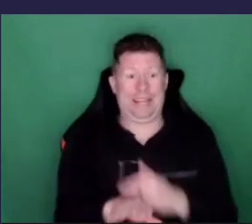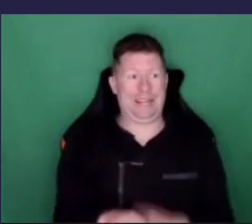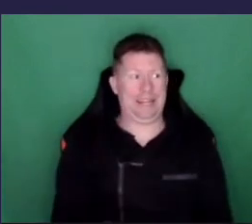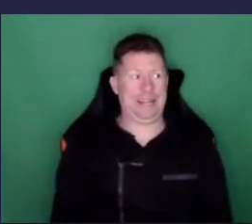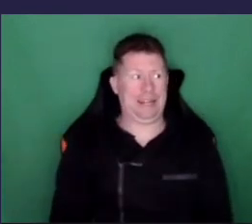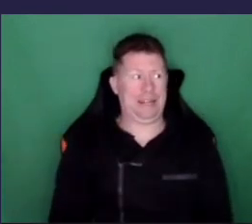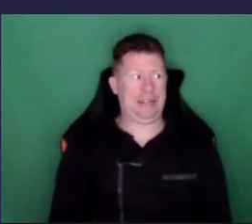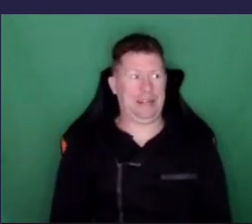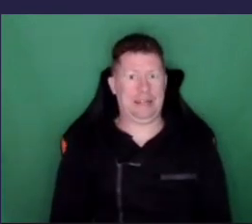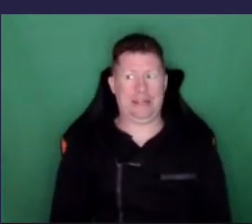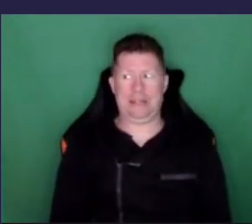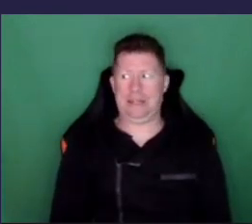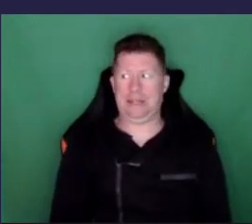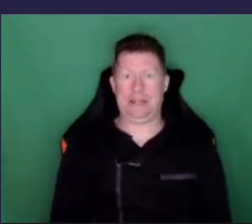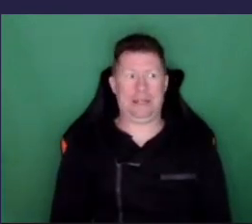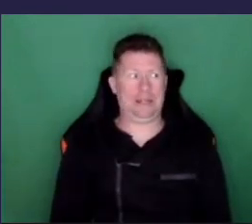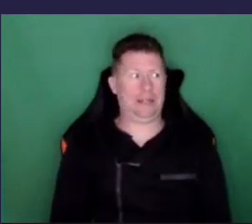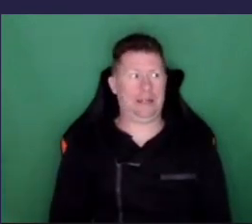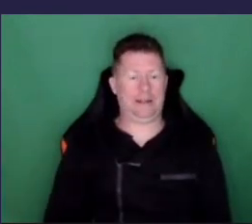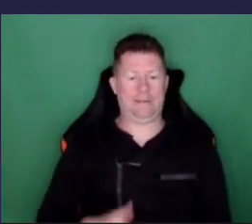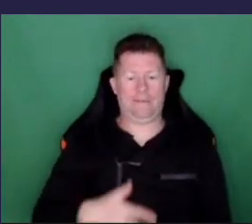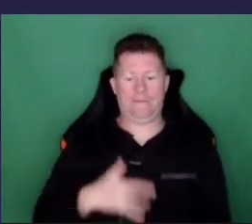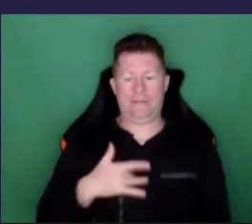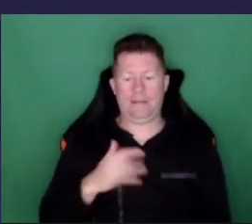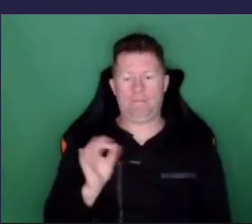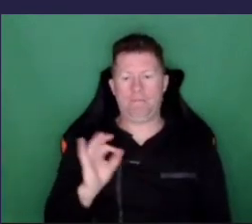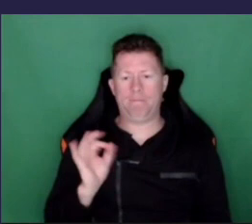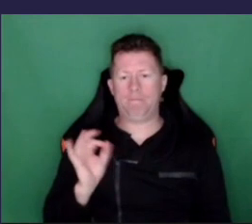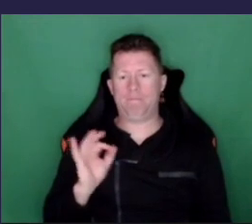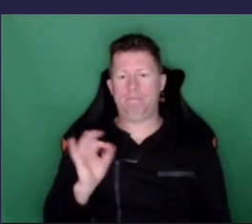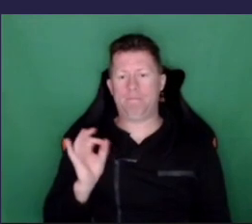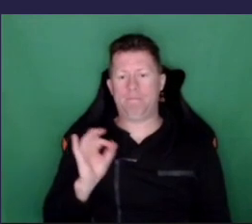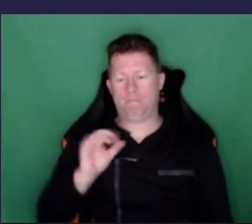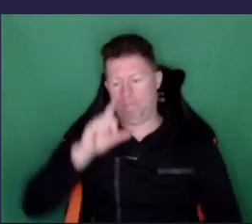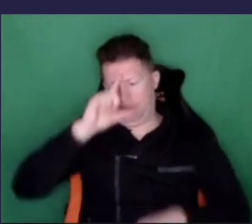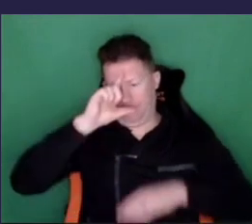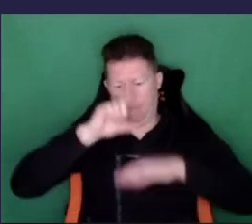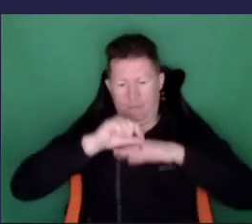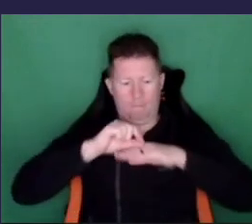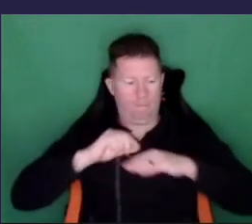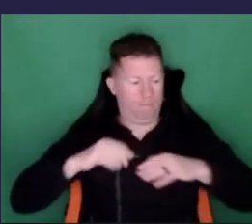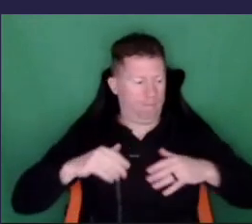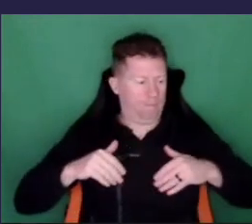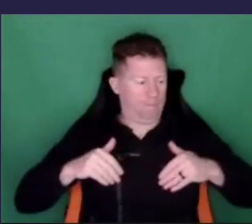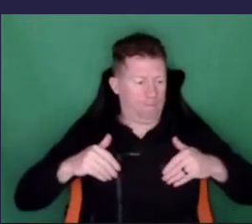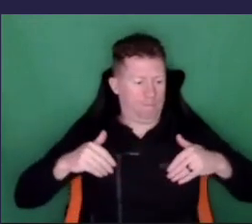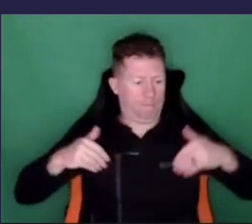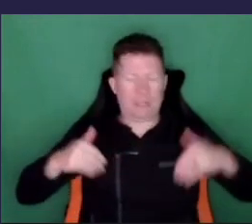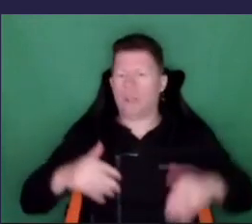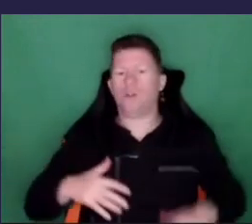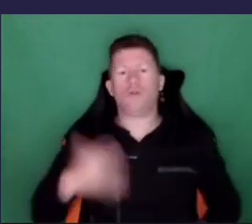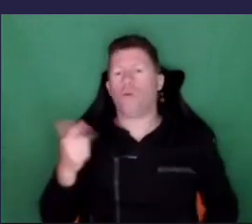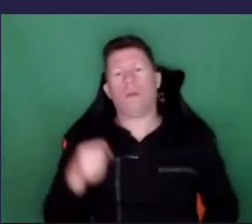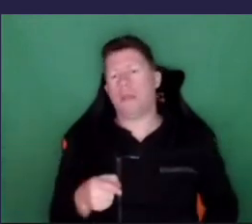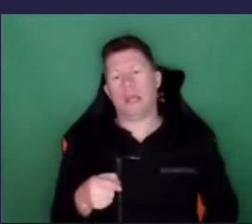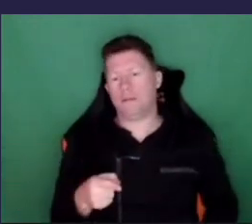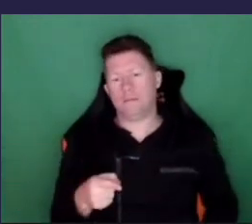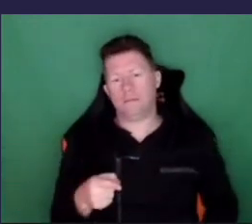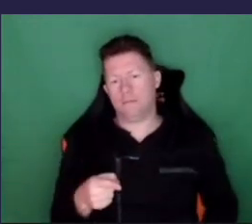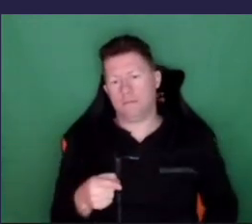and realize that they don't know how it works, and they don't fit in, and they're not sure what to do.